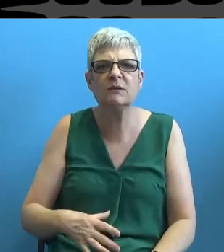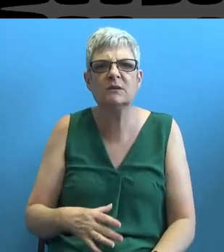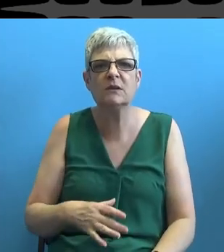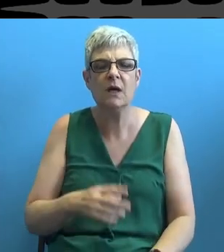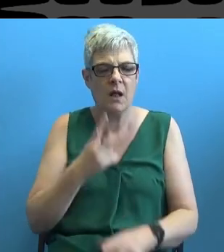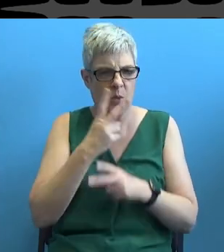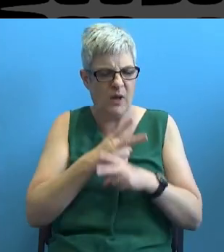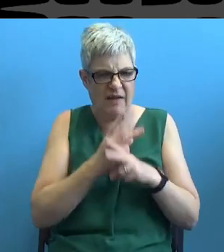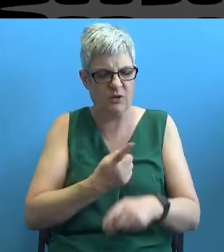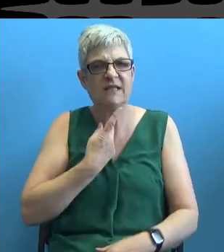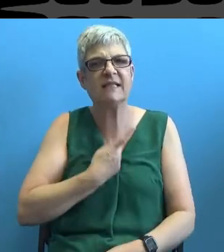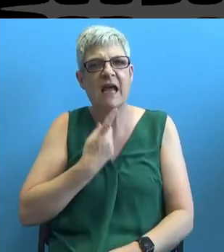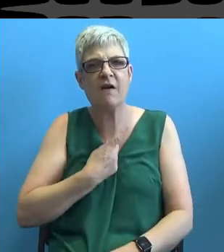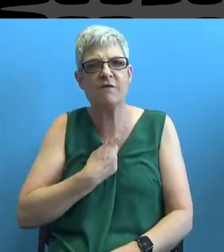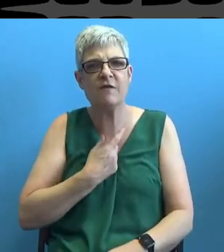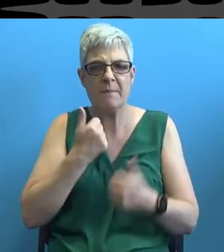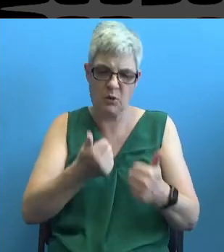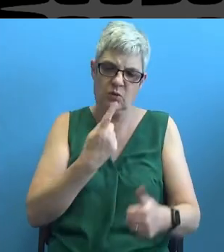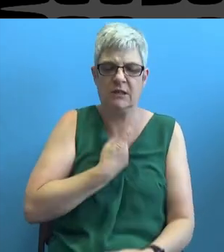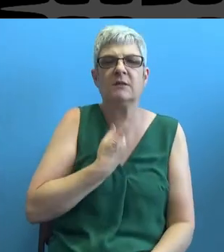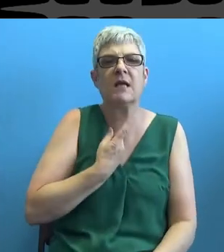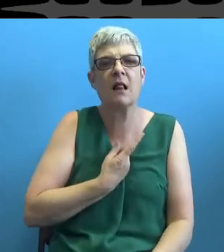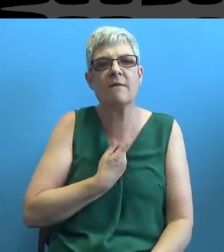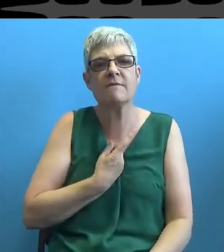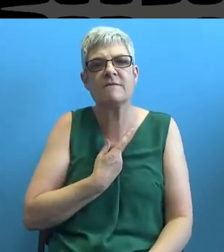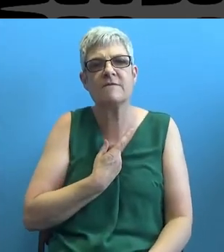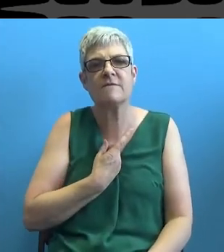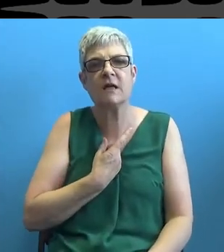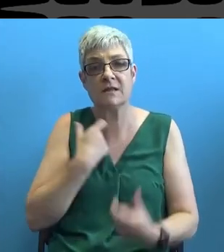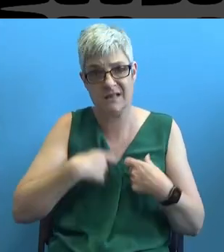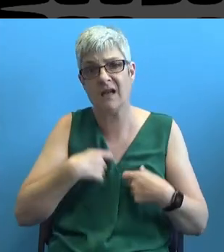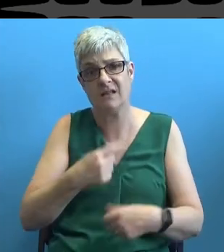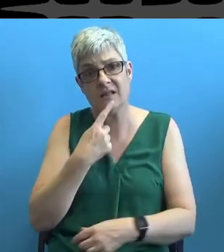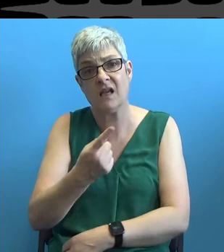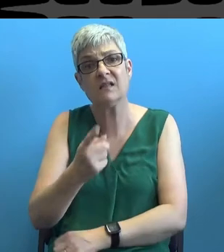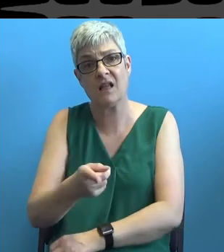look after yourself, be good to yourself,